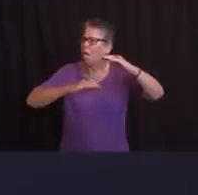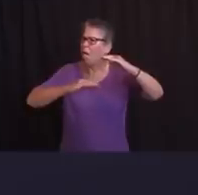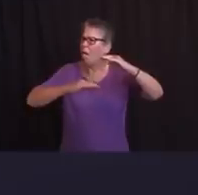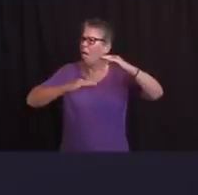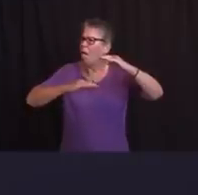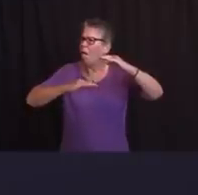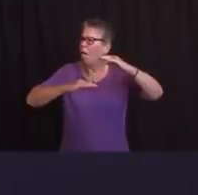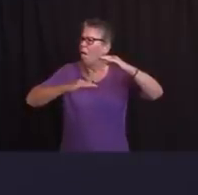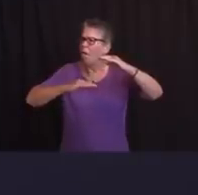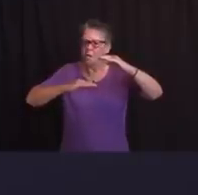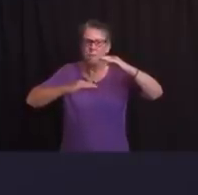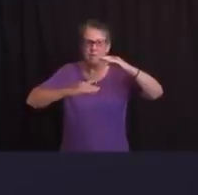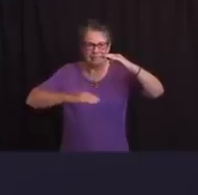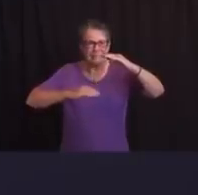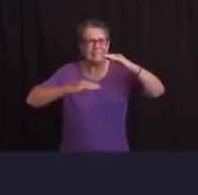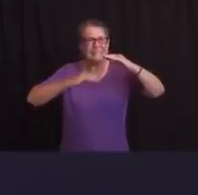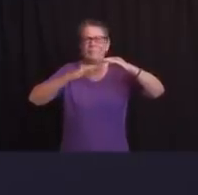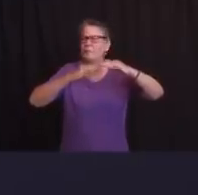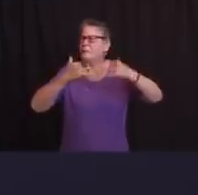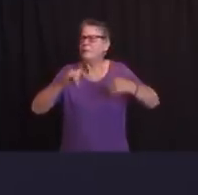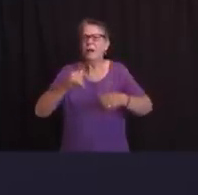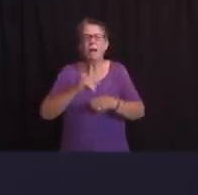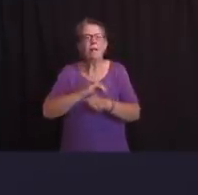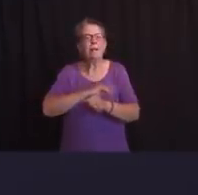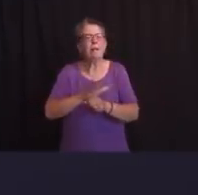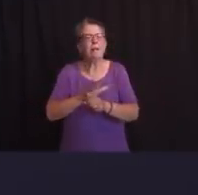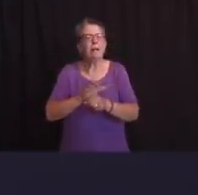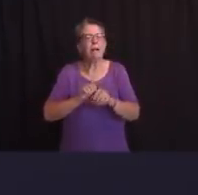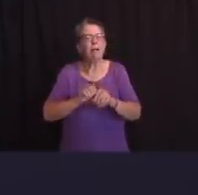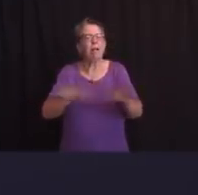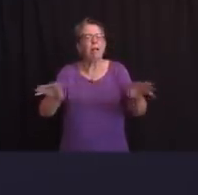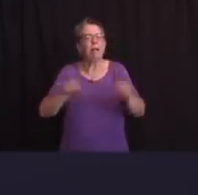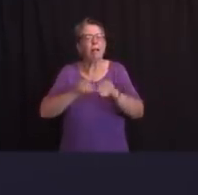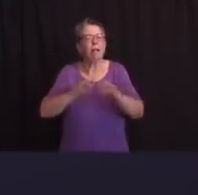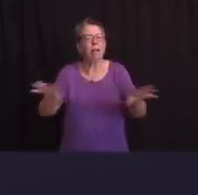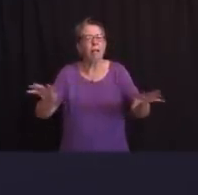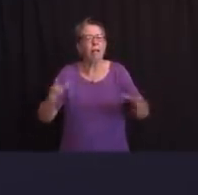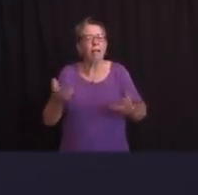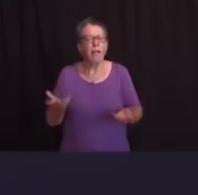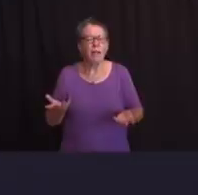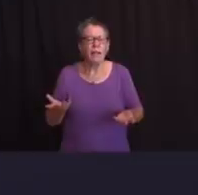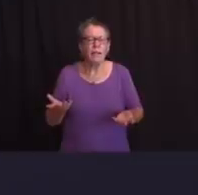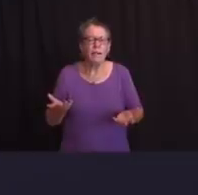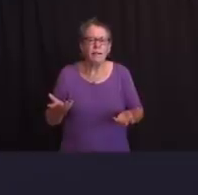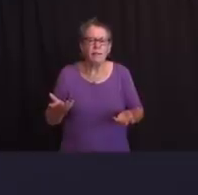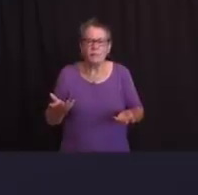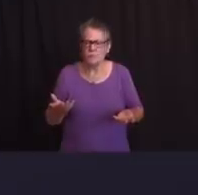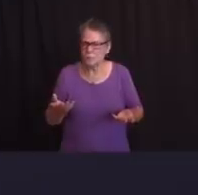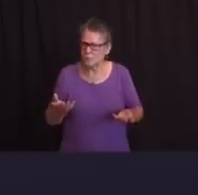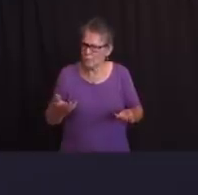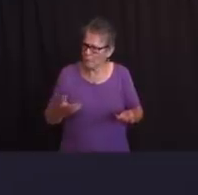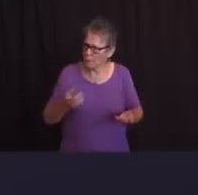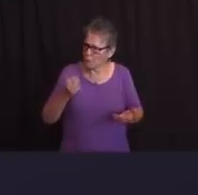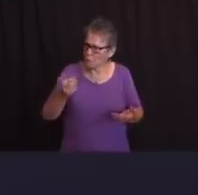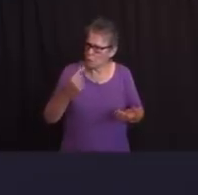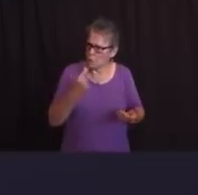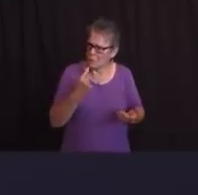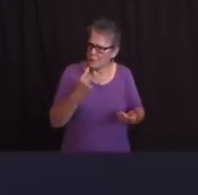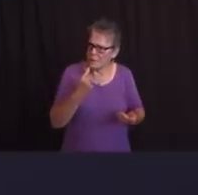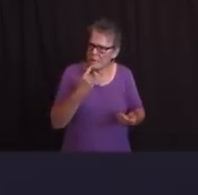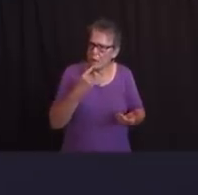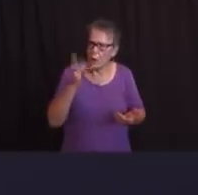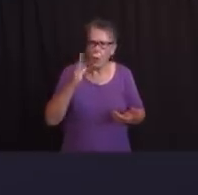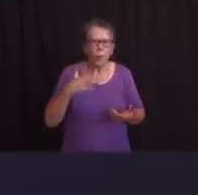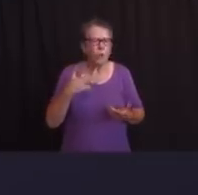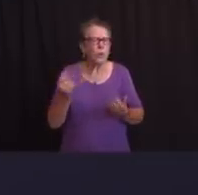now? Whenever you're asked about what restrictions or reopenings are next, you frequently say, quote, all options are on the table, or that, quote, it's a collection